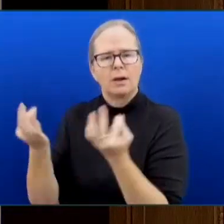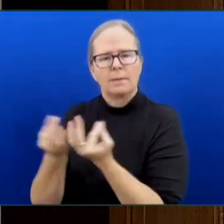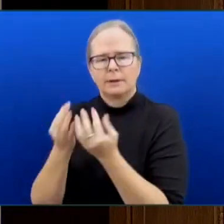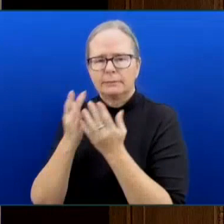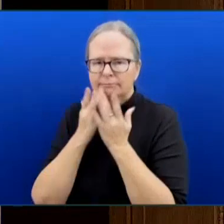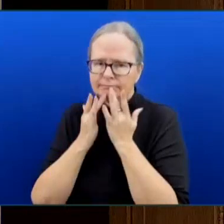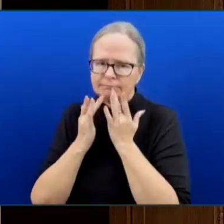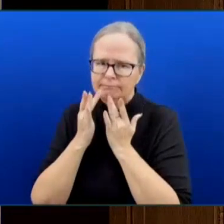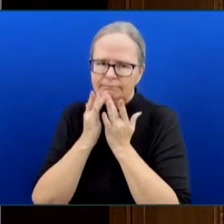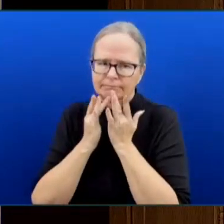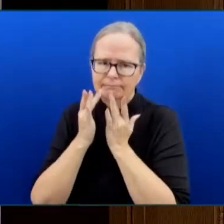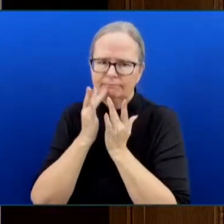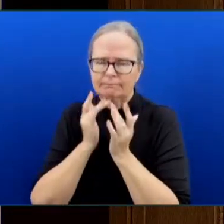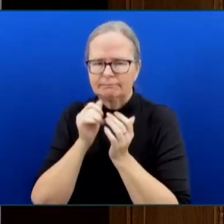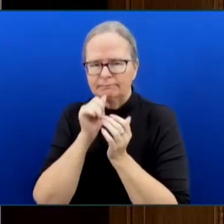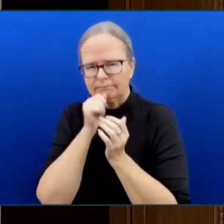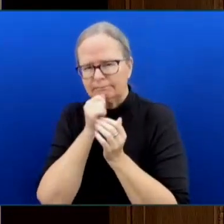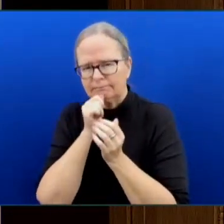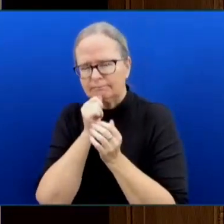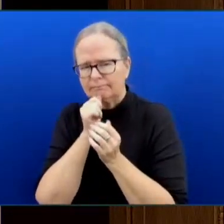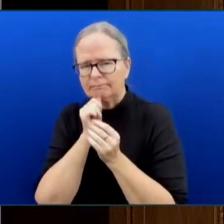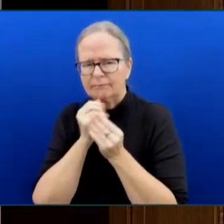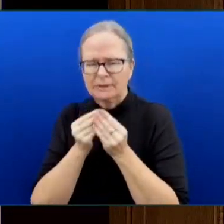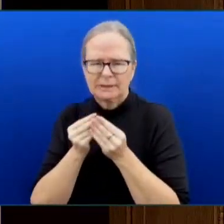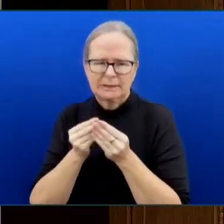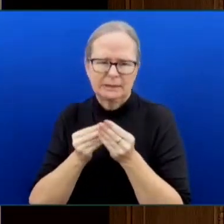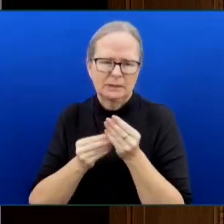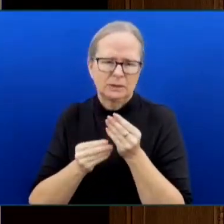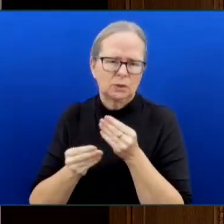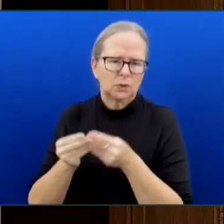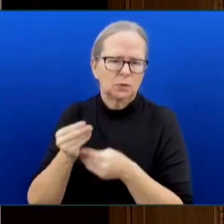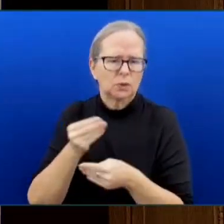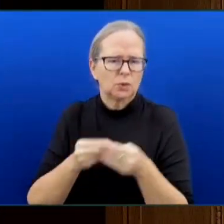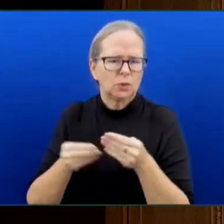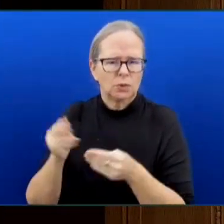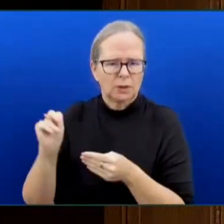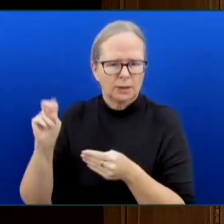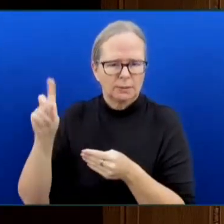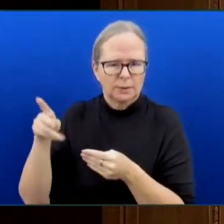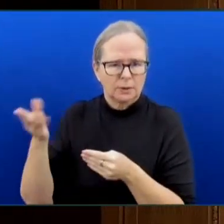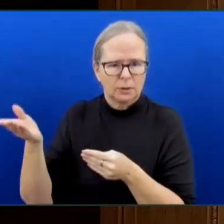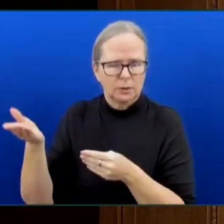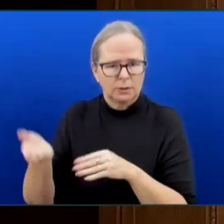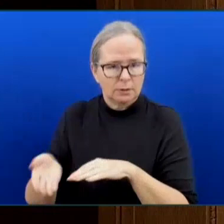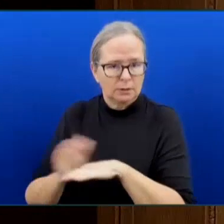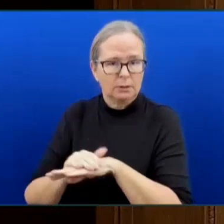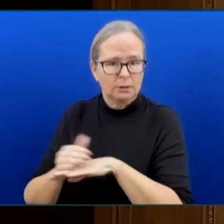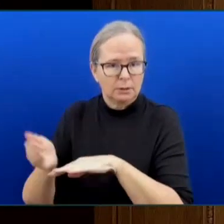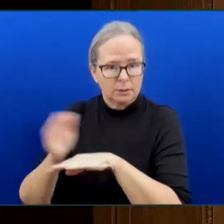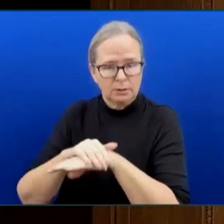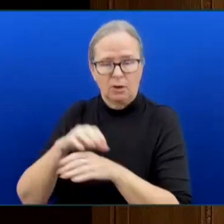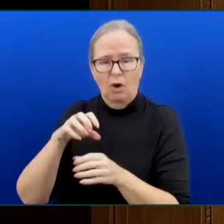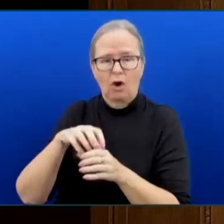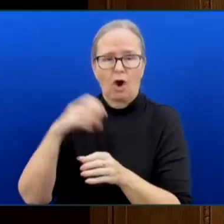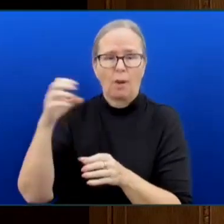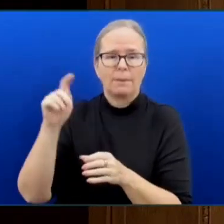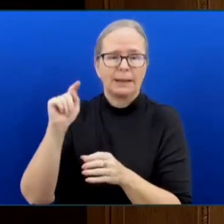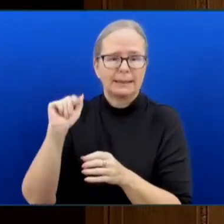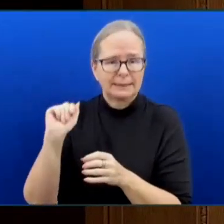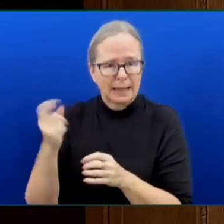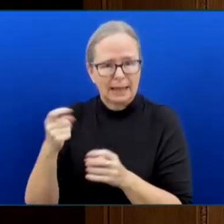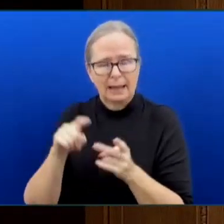government's relentless continued increases to the carbon tax. Those requests have been dismissed. They have